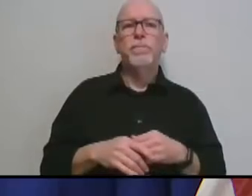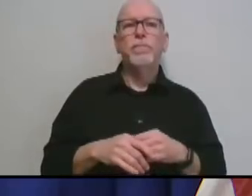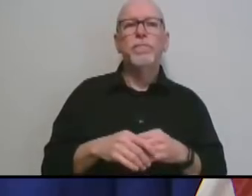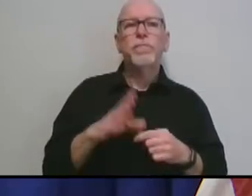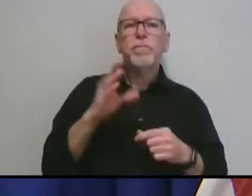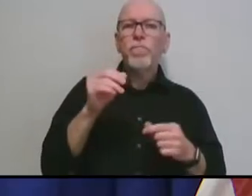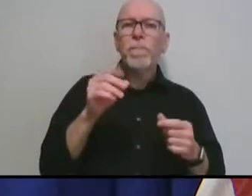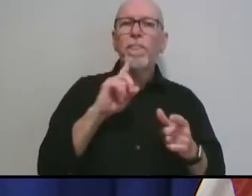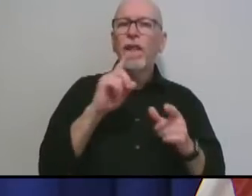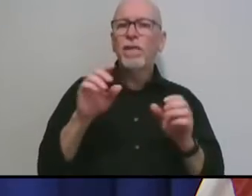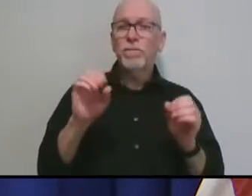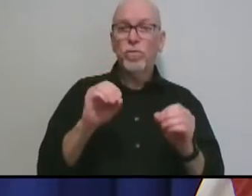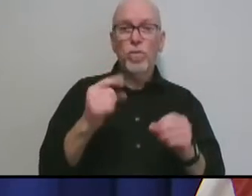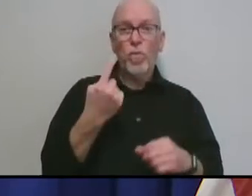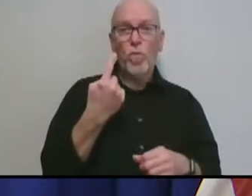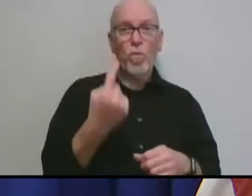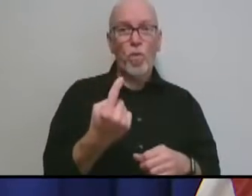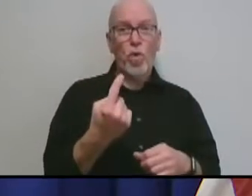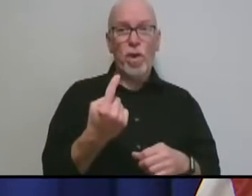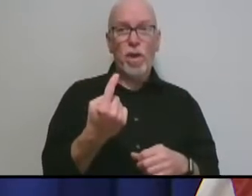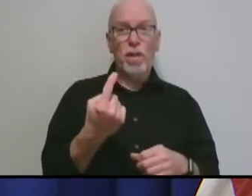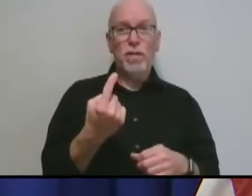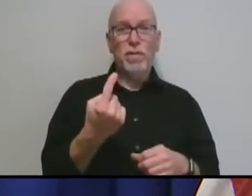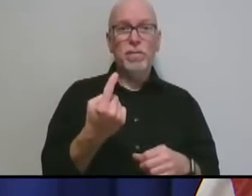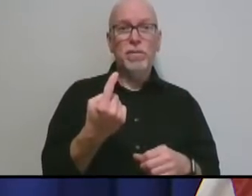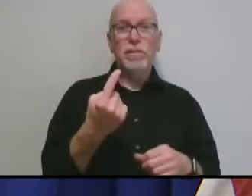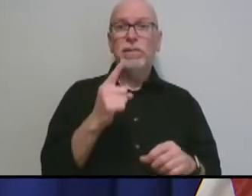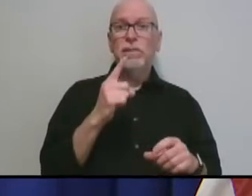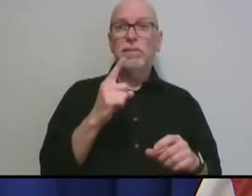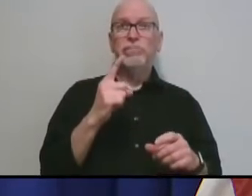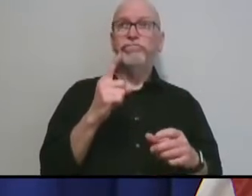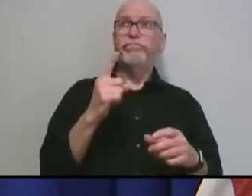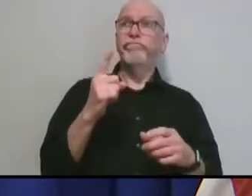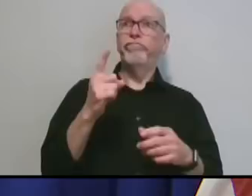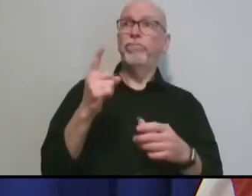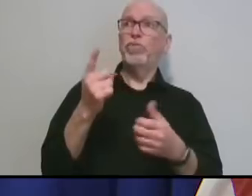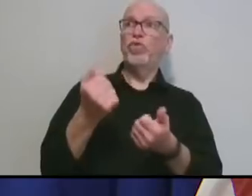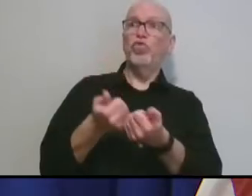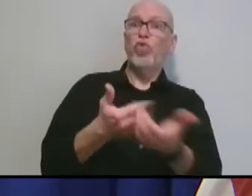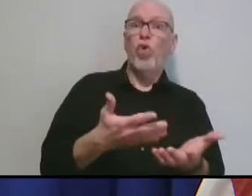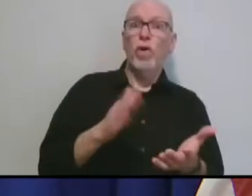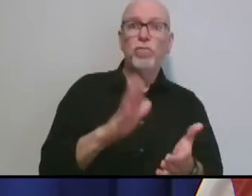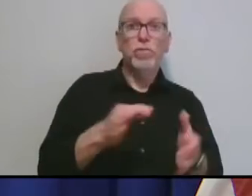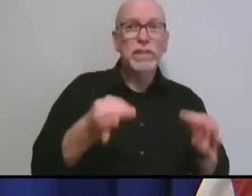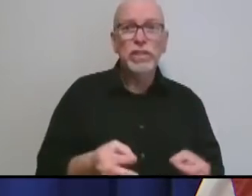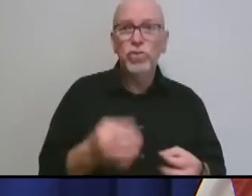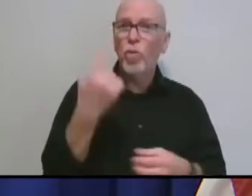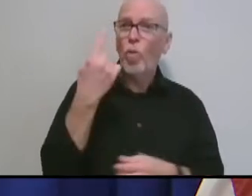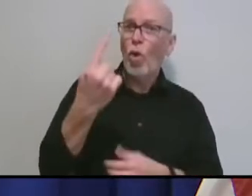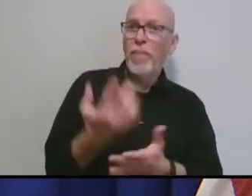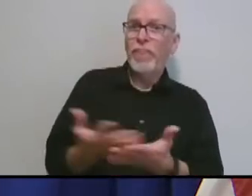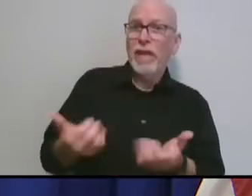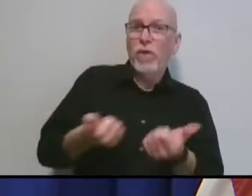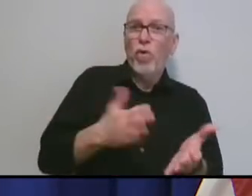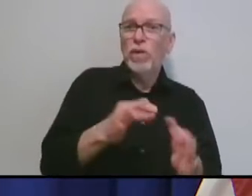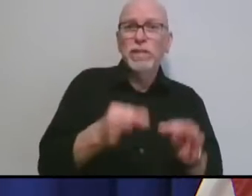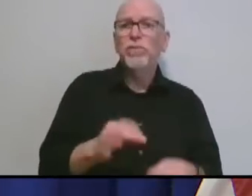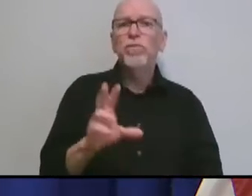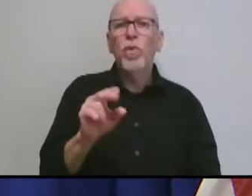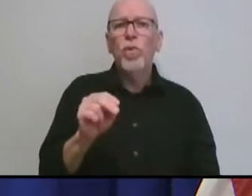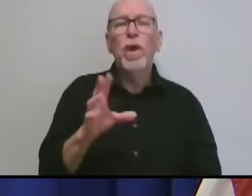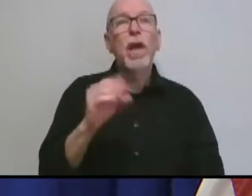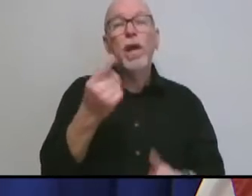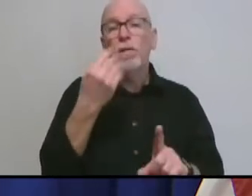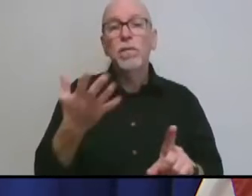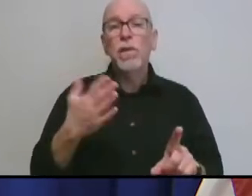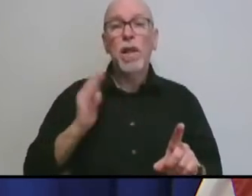is no one single driver for these decisions that are made. And oh, by the way, I think that